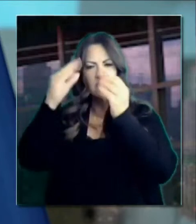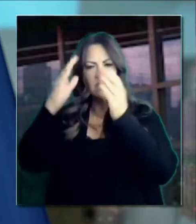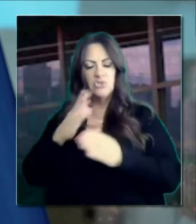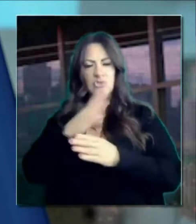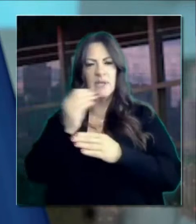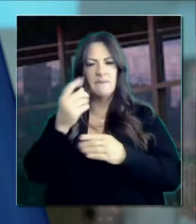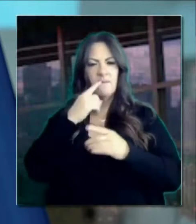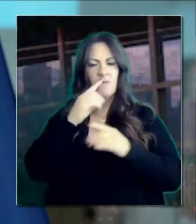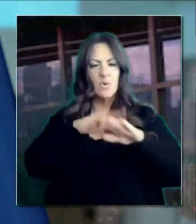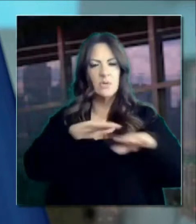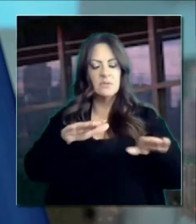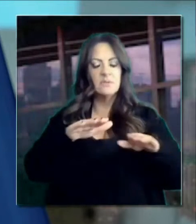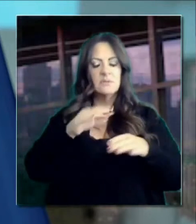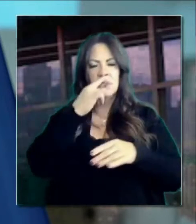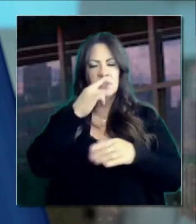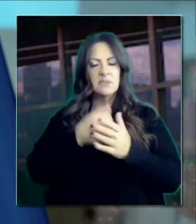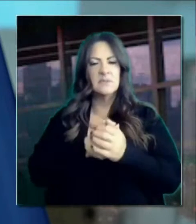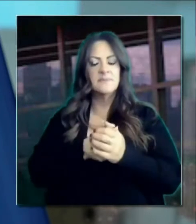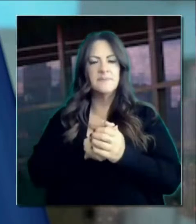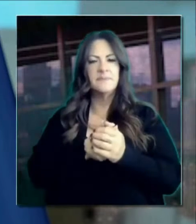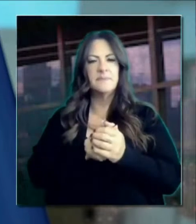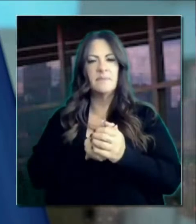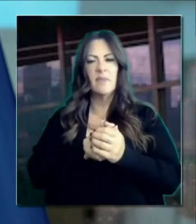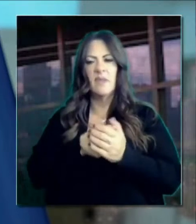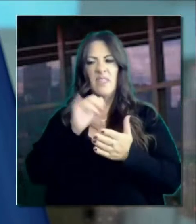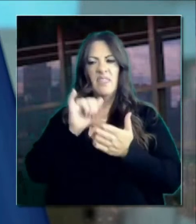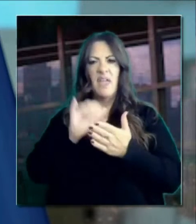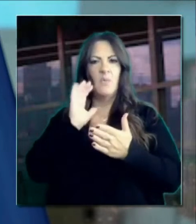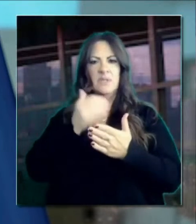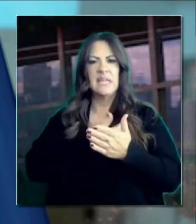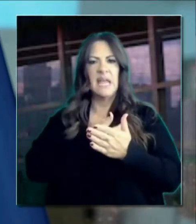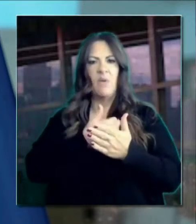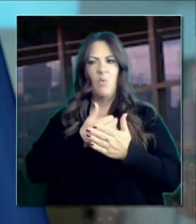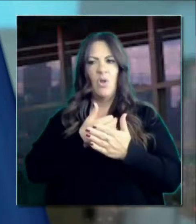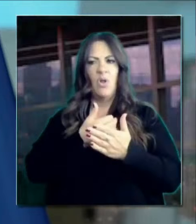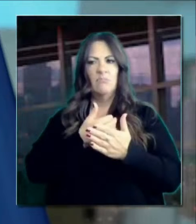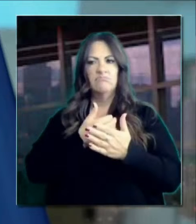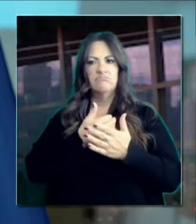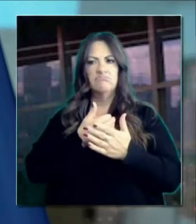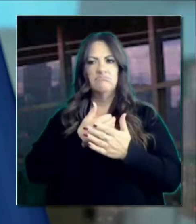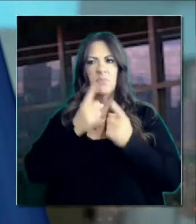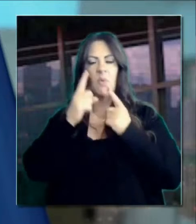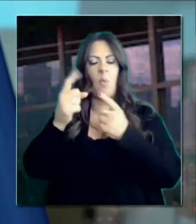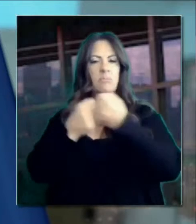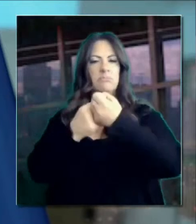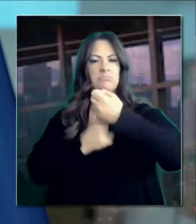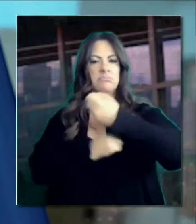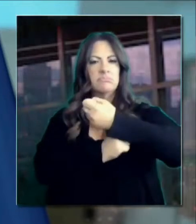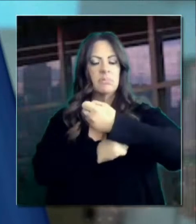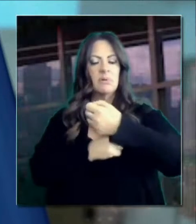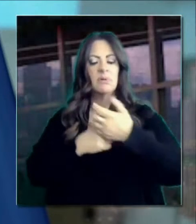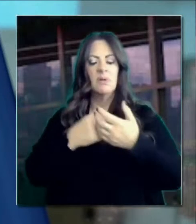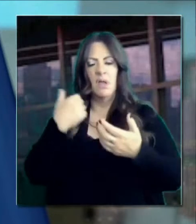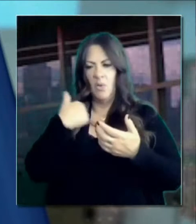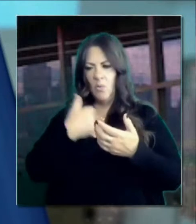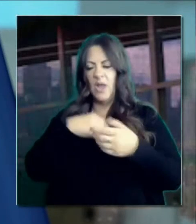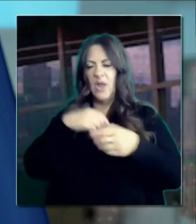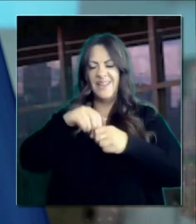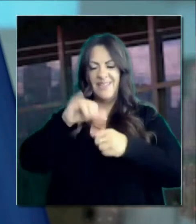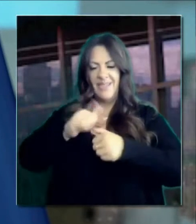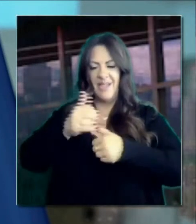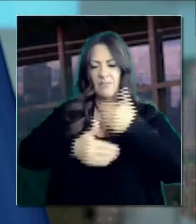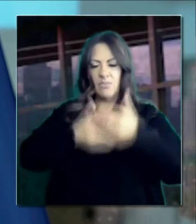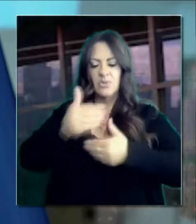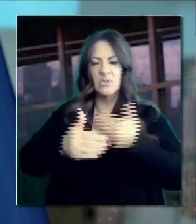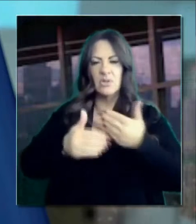referring to. So with all of that as a predicate and foundation, we are in that deliberative process. I'm very familiar